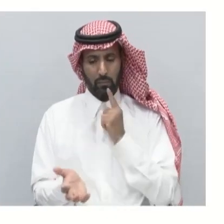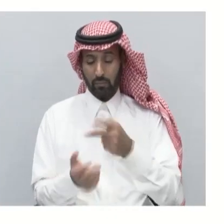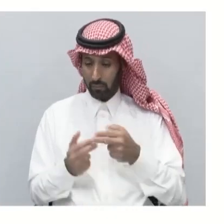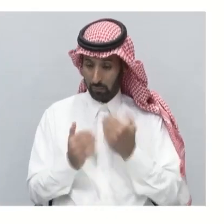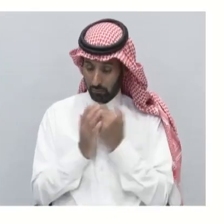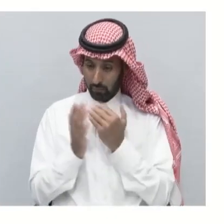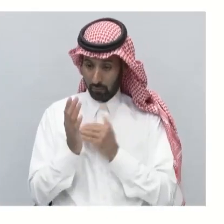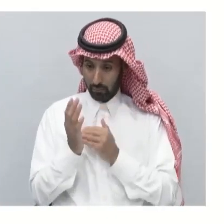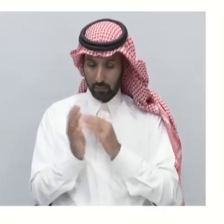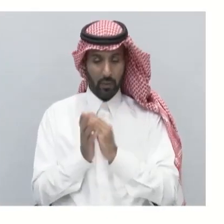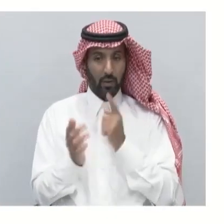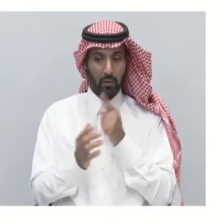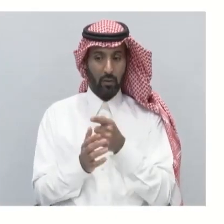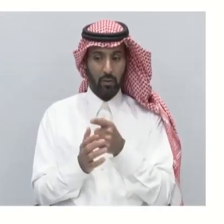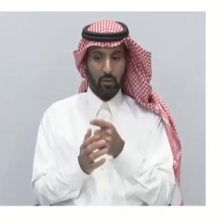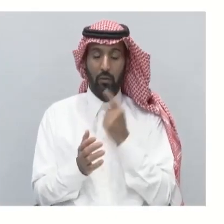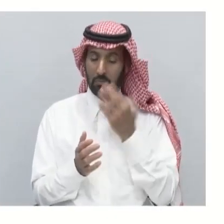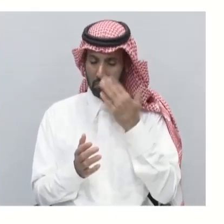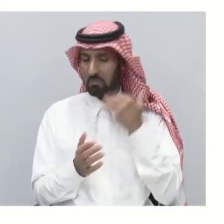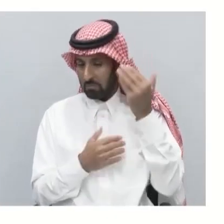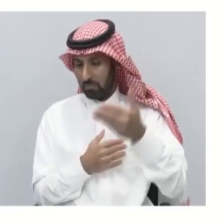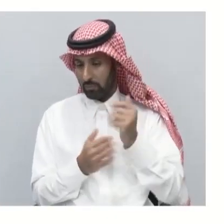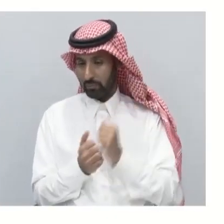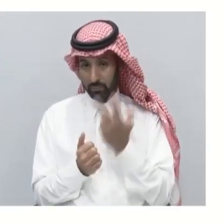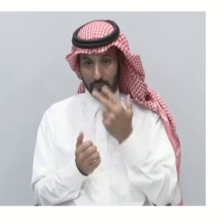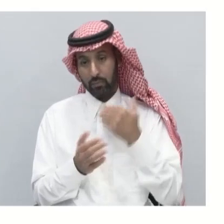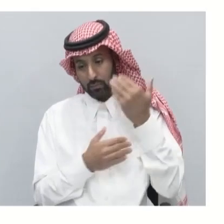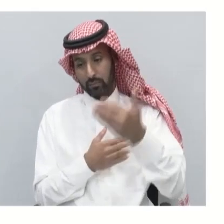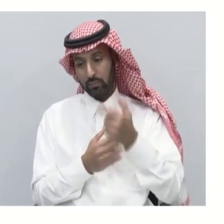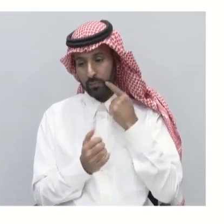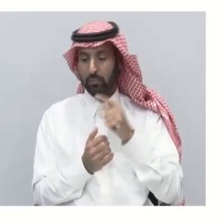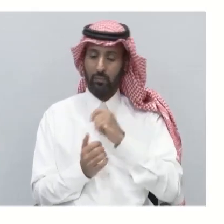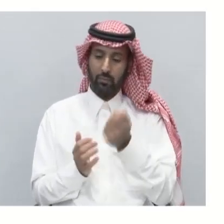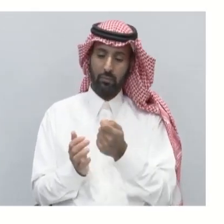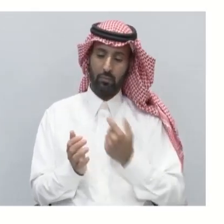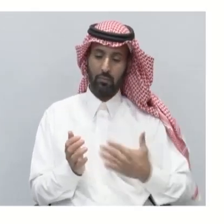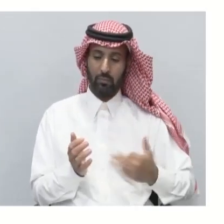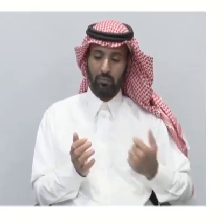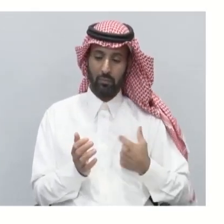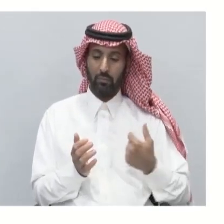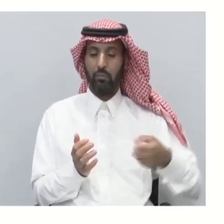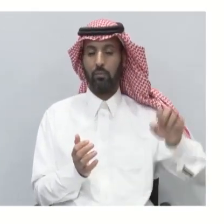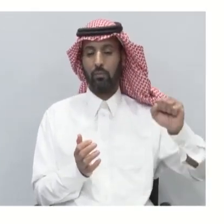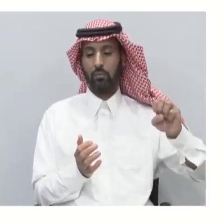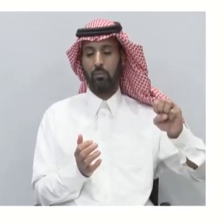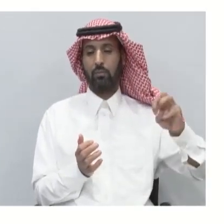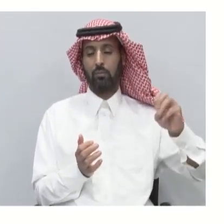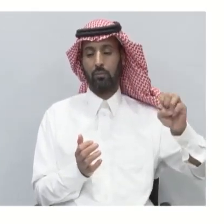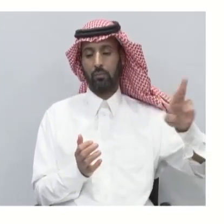closing words. By the end I will say, see you soon, and I will sign with the name for summer. We're writing it for